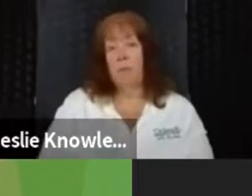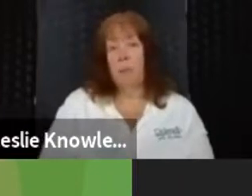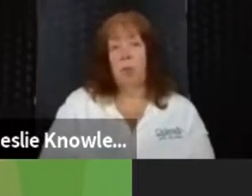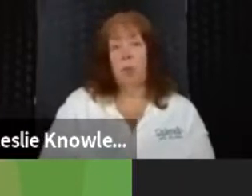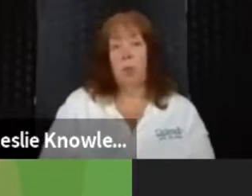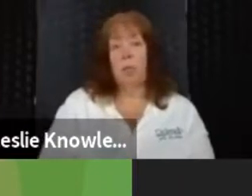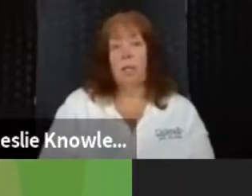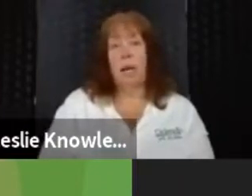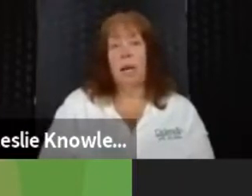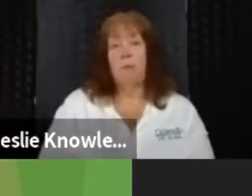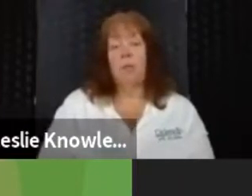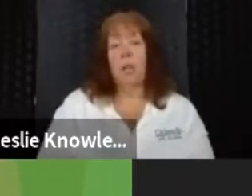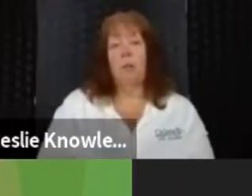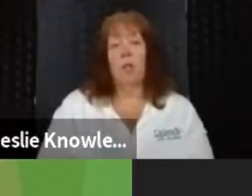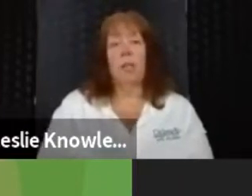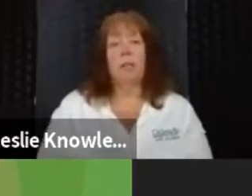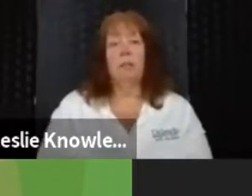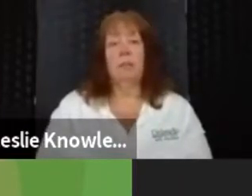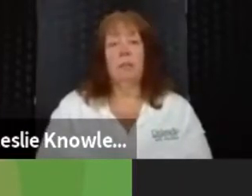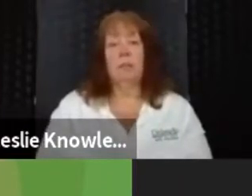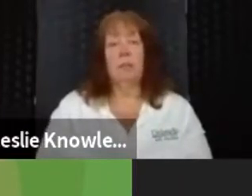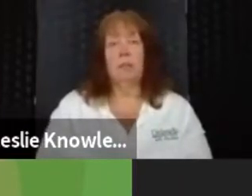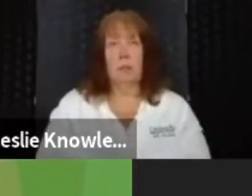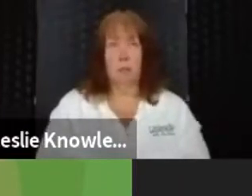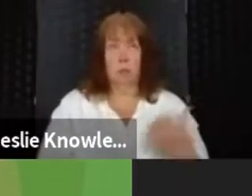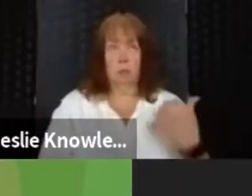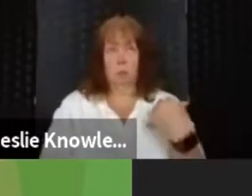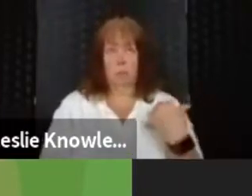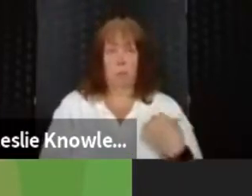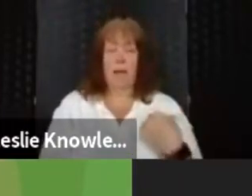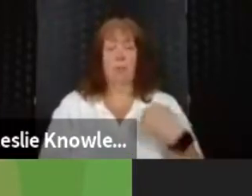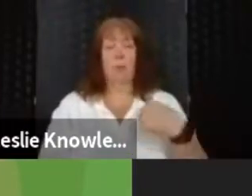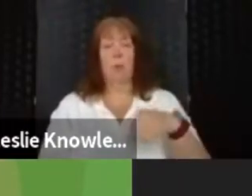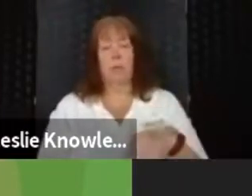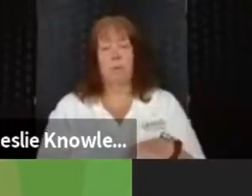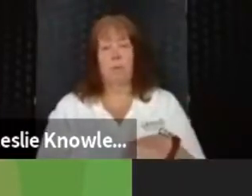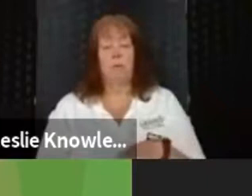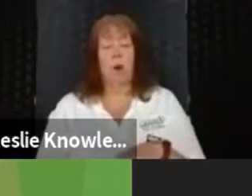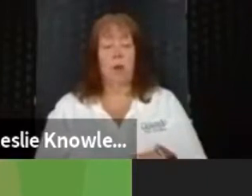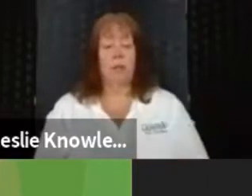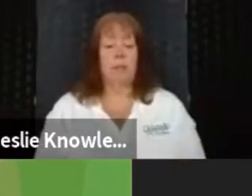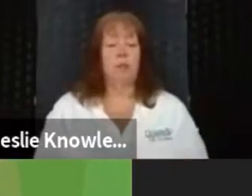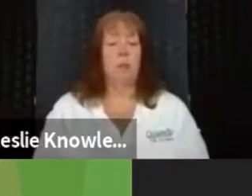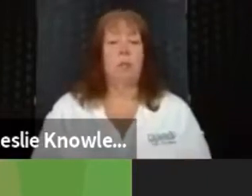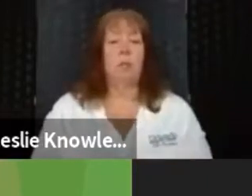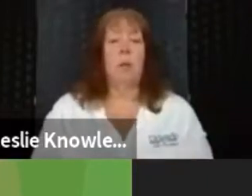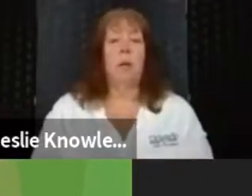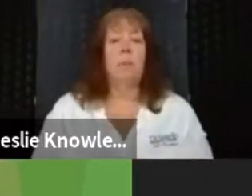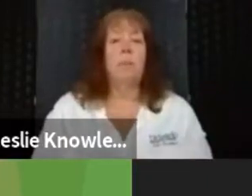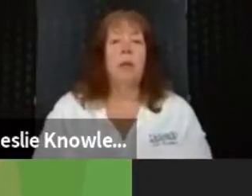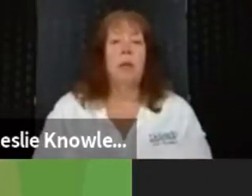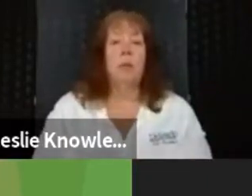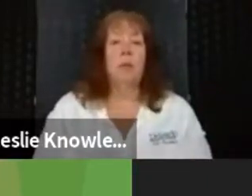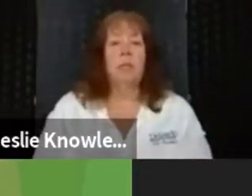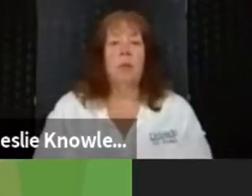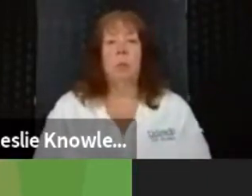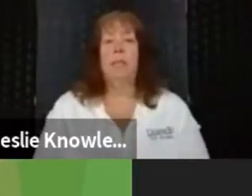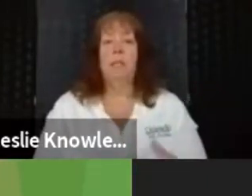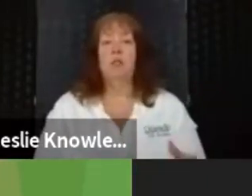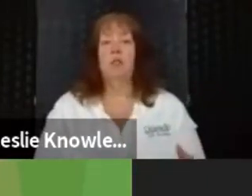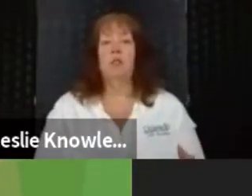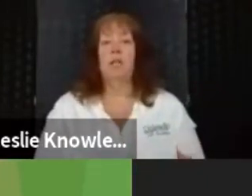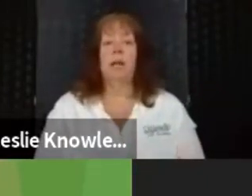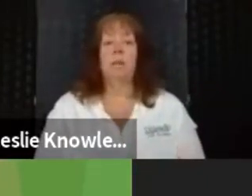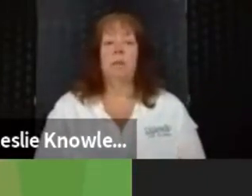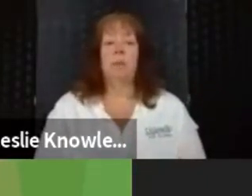we have been virtual live with all of our classes this past spring, fall, and then this spring as well, which means we